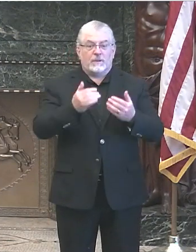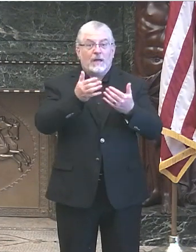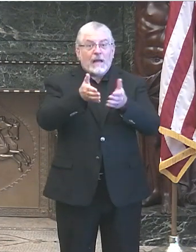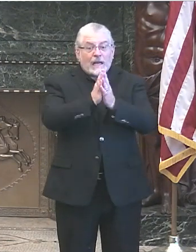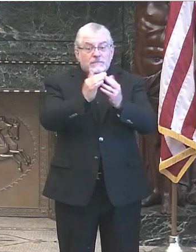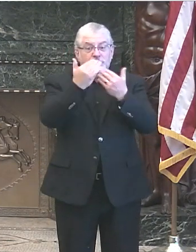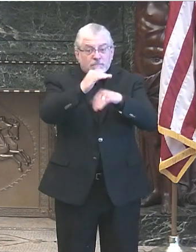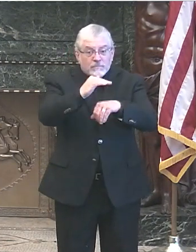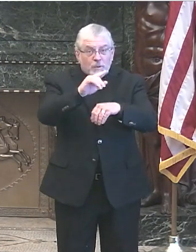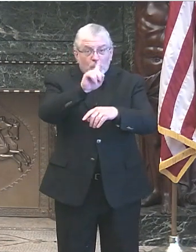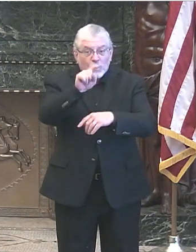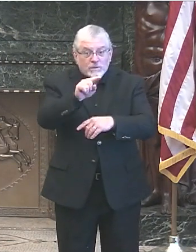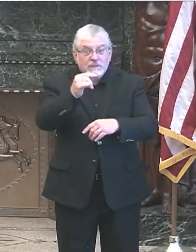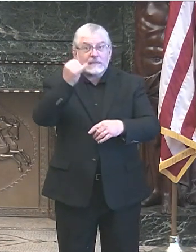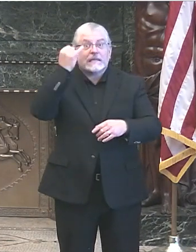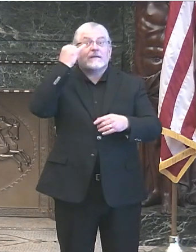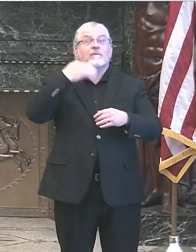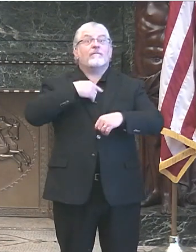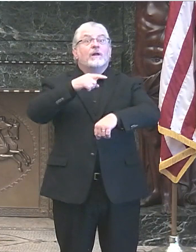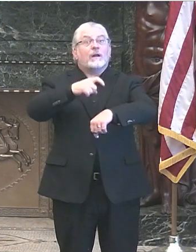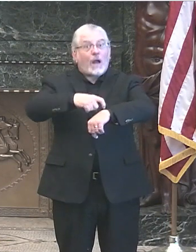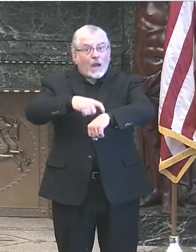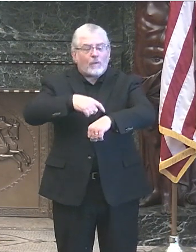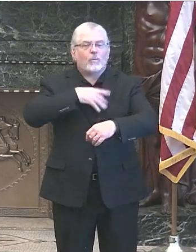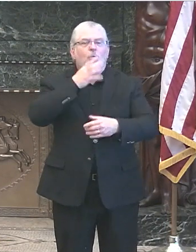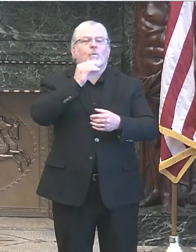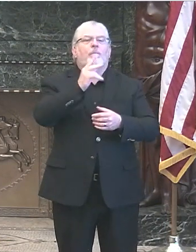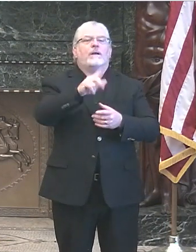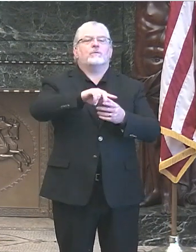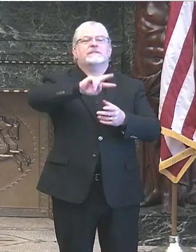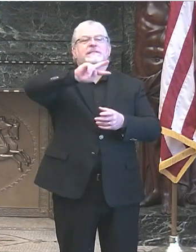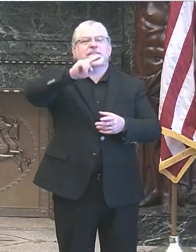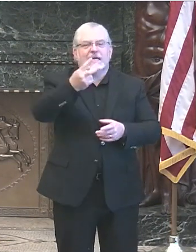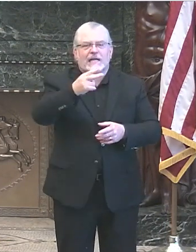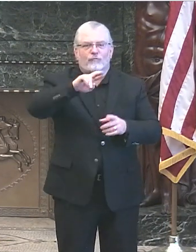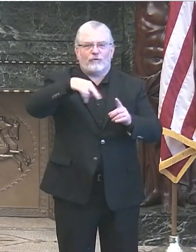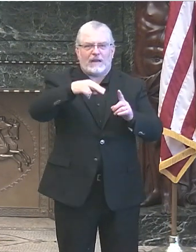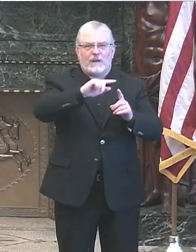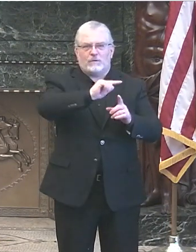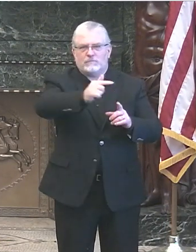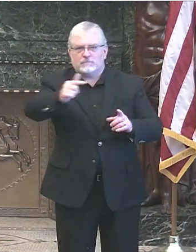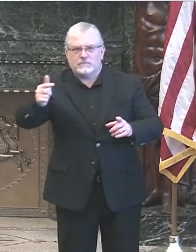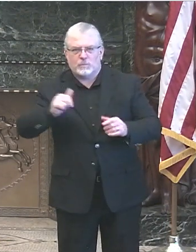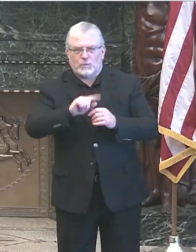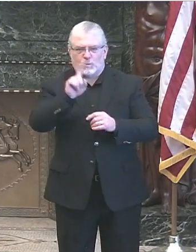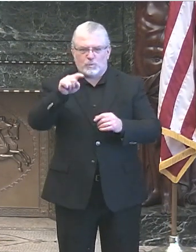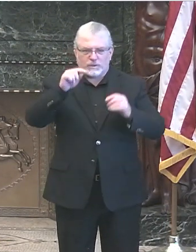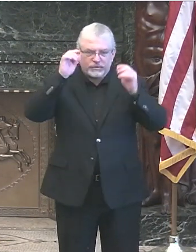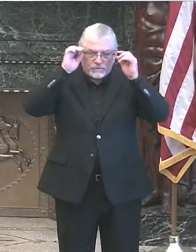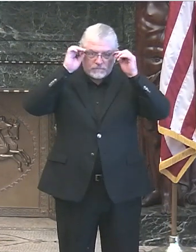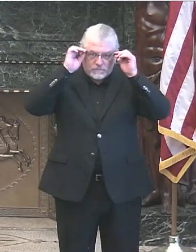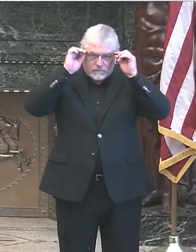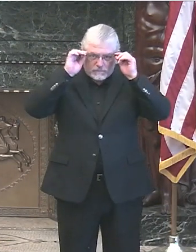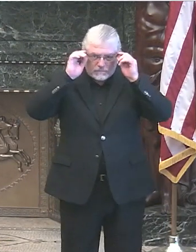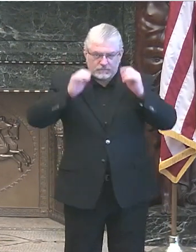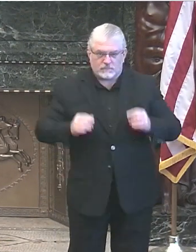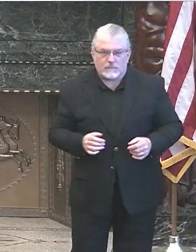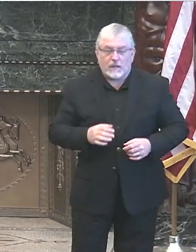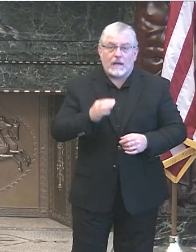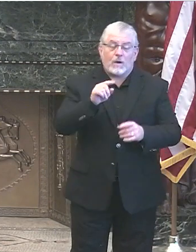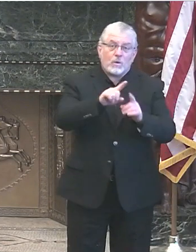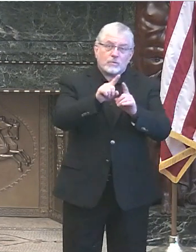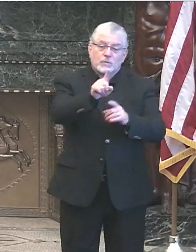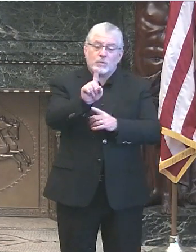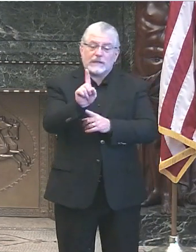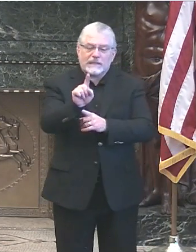for those who are logged in today, if you please use the raise your hand feature, it can be found under the participants list. We will go ahead and